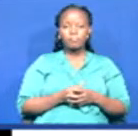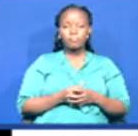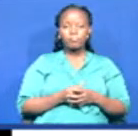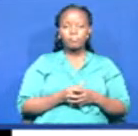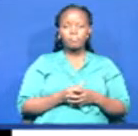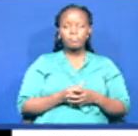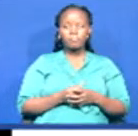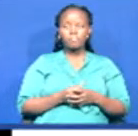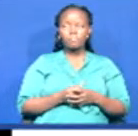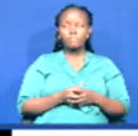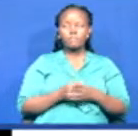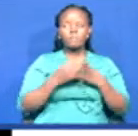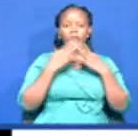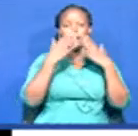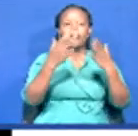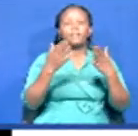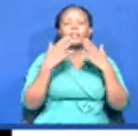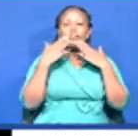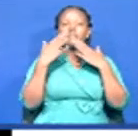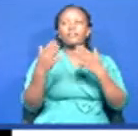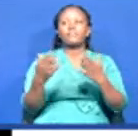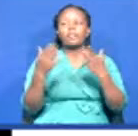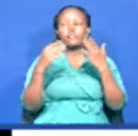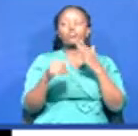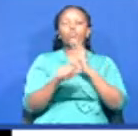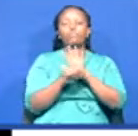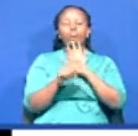Okay, thank you so much, George Okari, for that